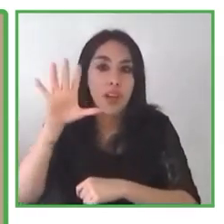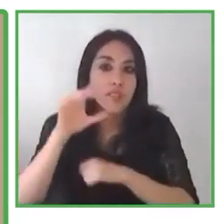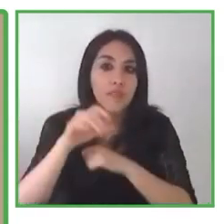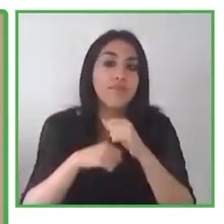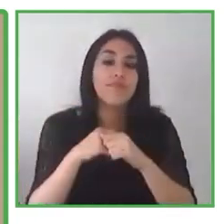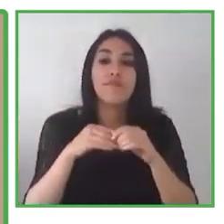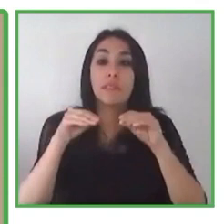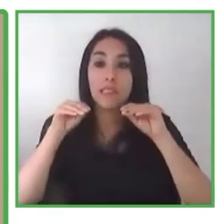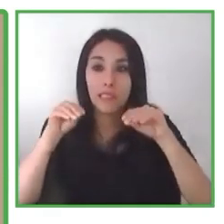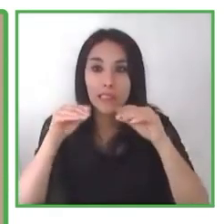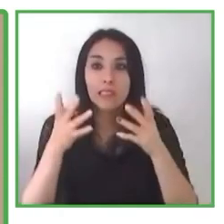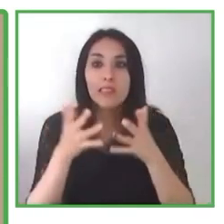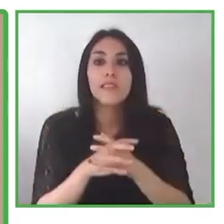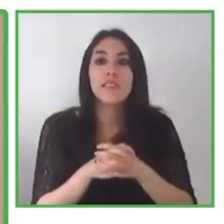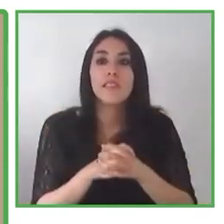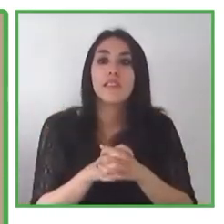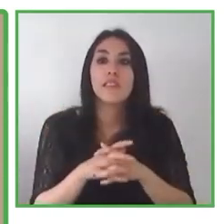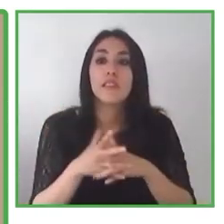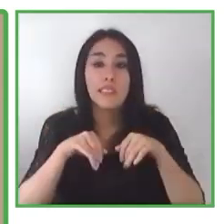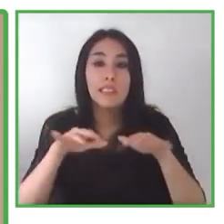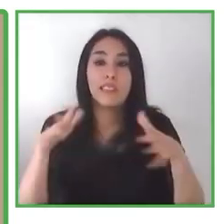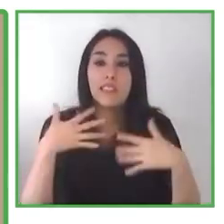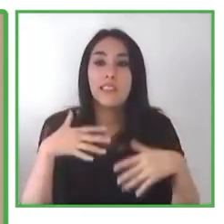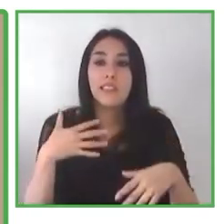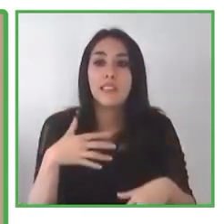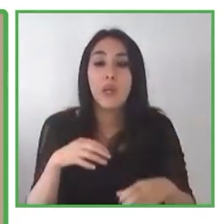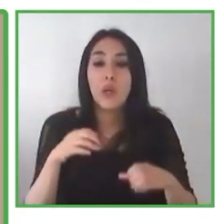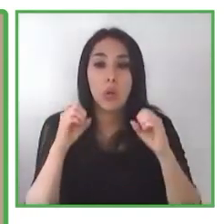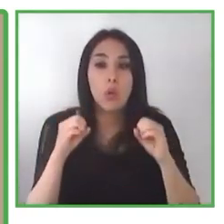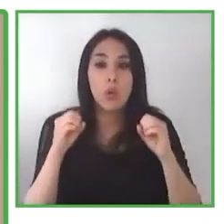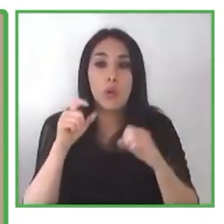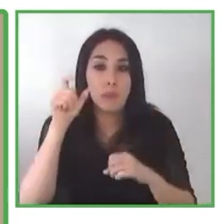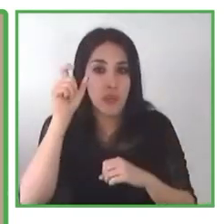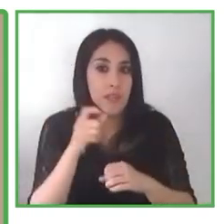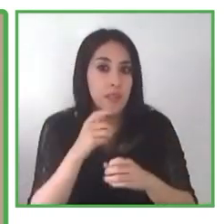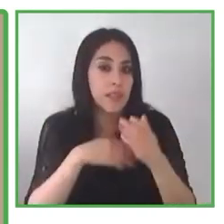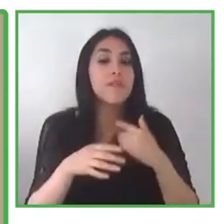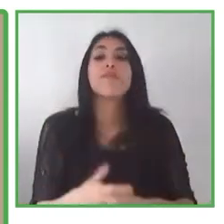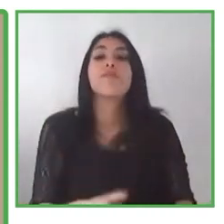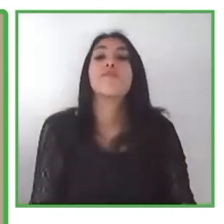population that have 15 years of age or more